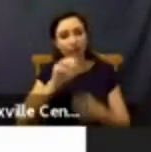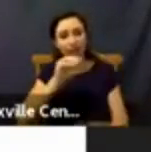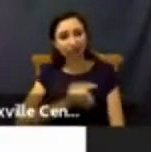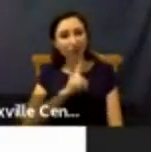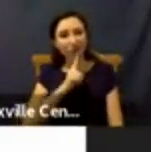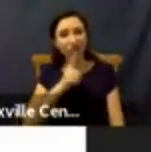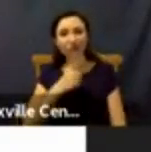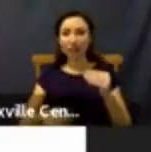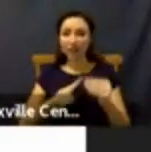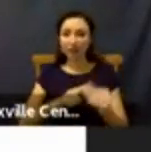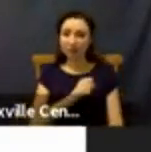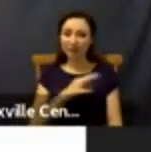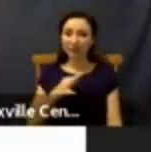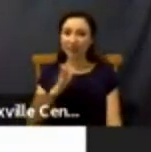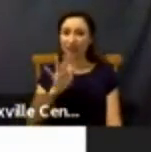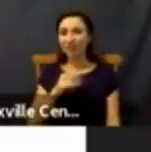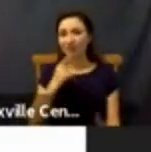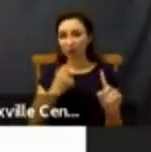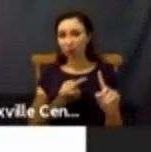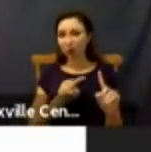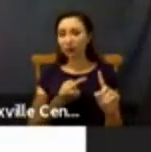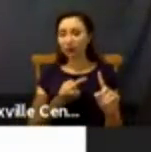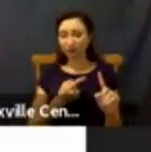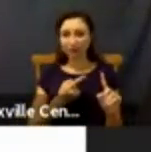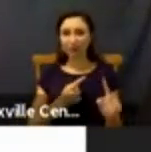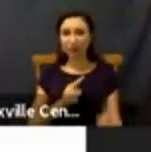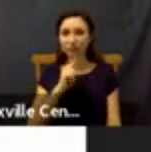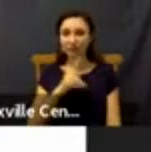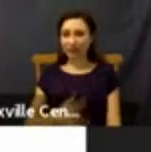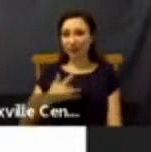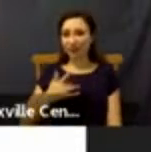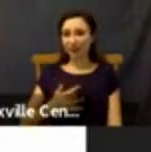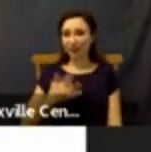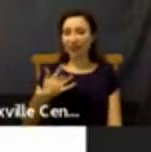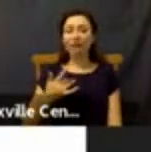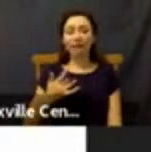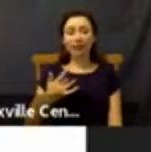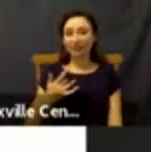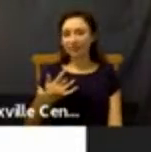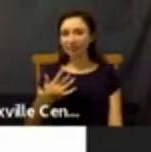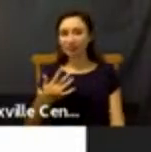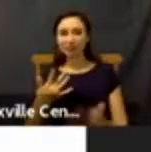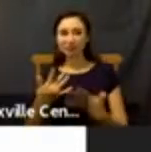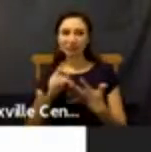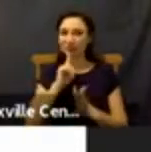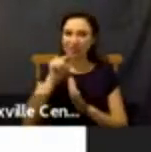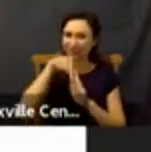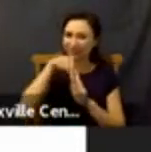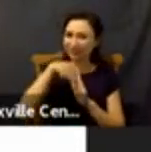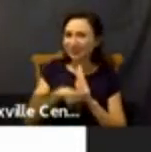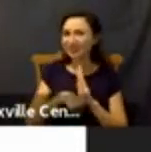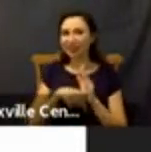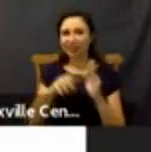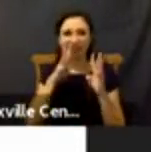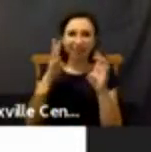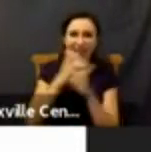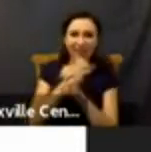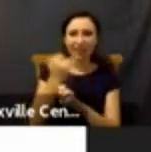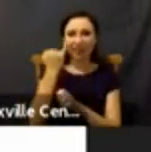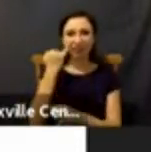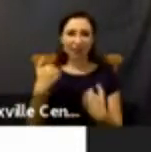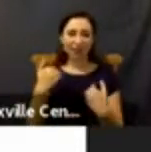too at that point. And so we really felt that it's so nuanced and complicated that if we stratified yellow, and I came